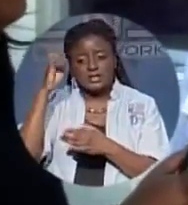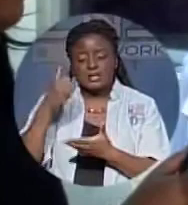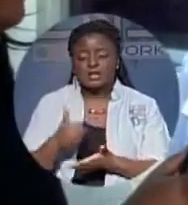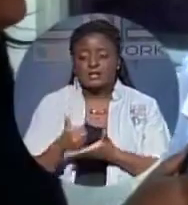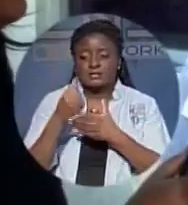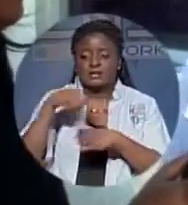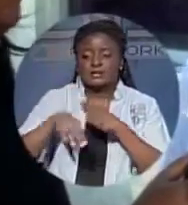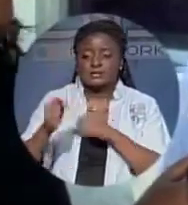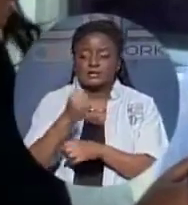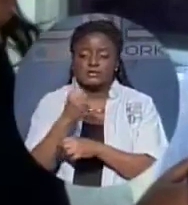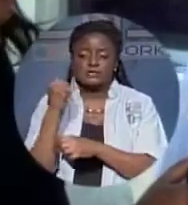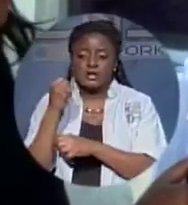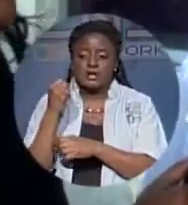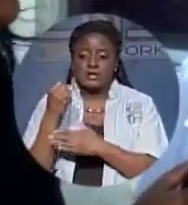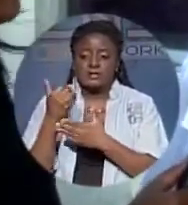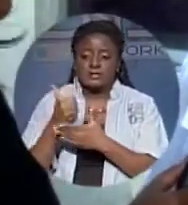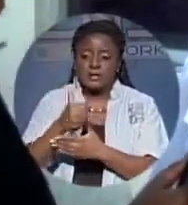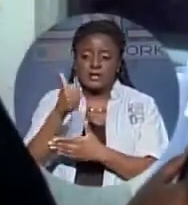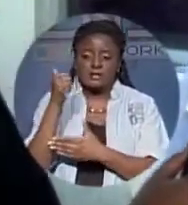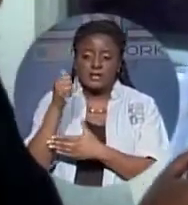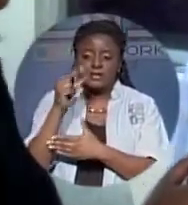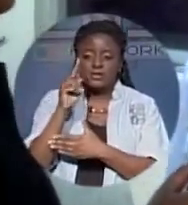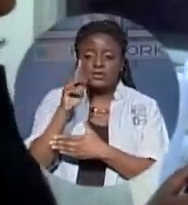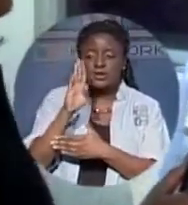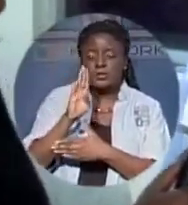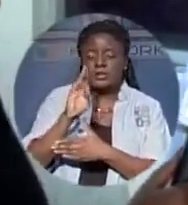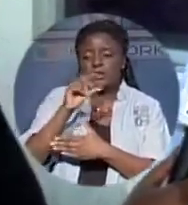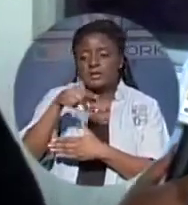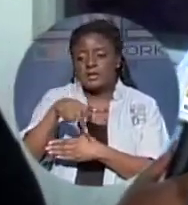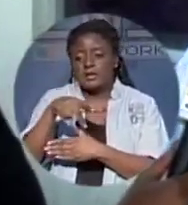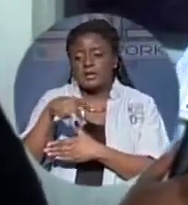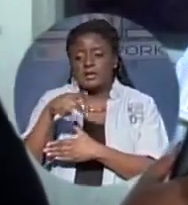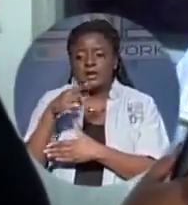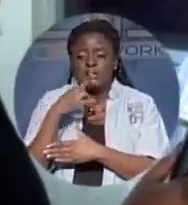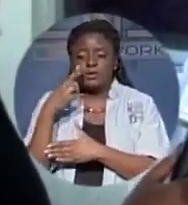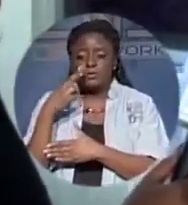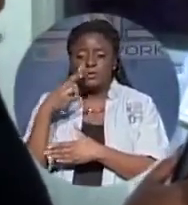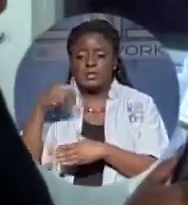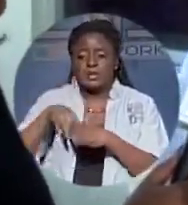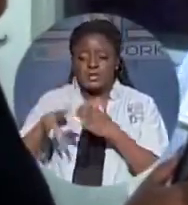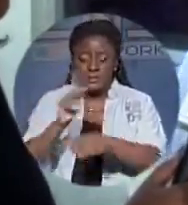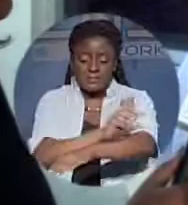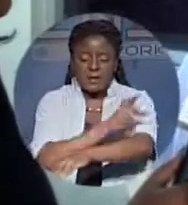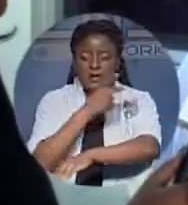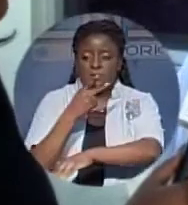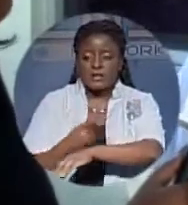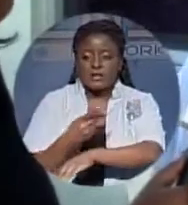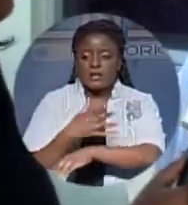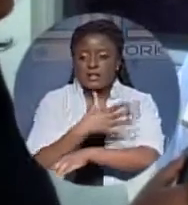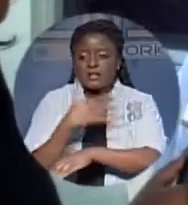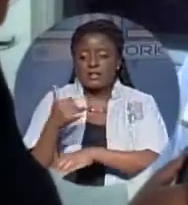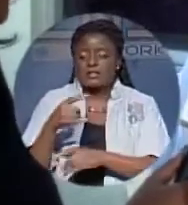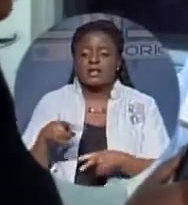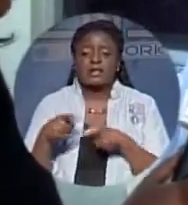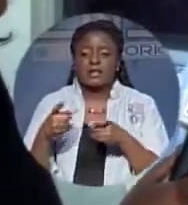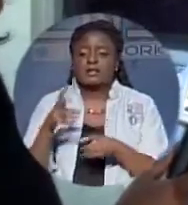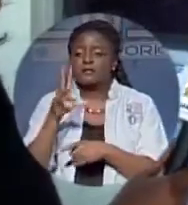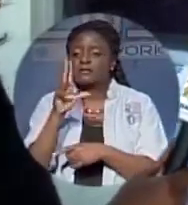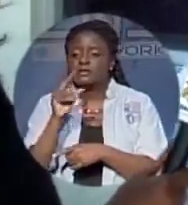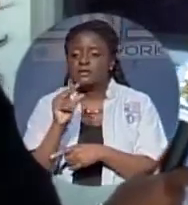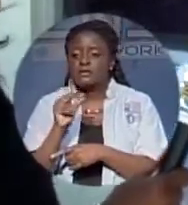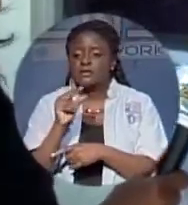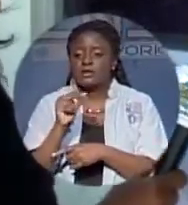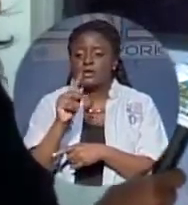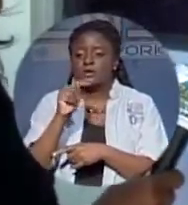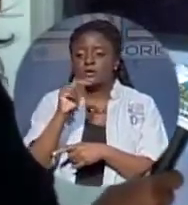UBP, they was in power, and they was given no taxi could